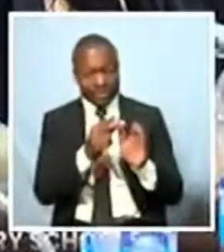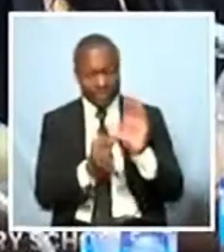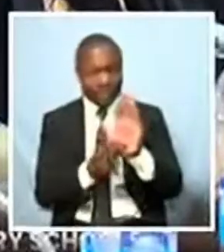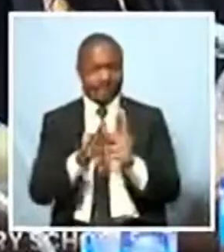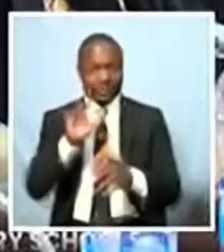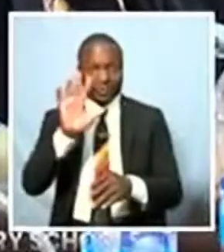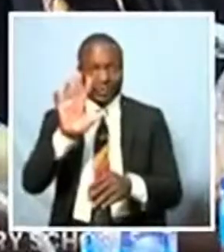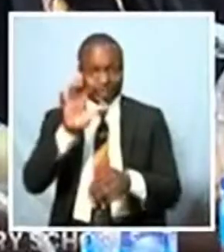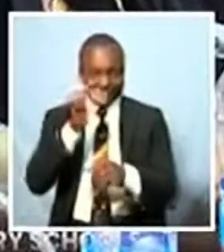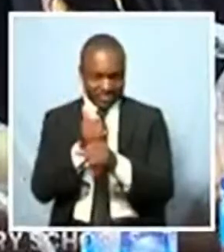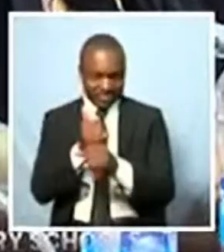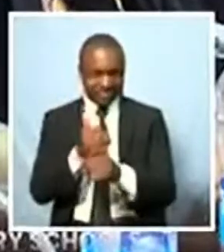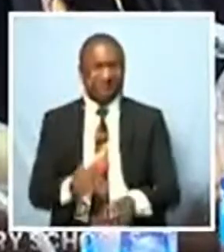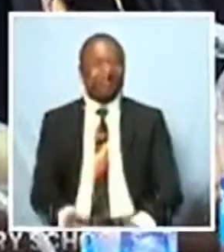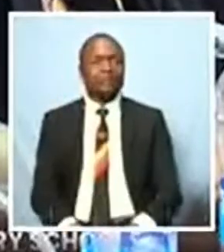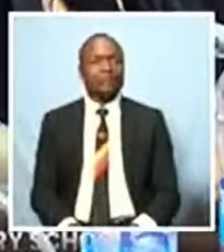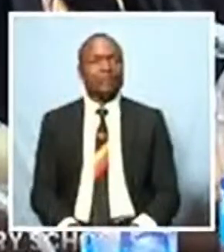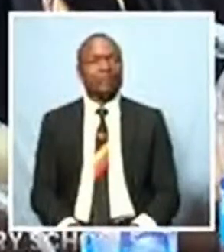5 years,